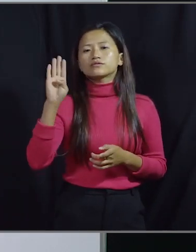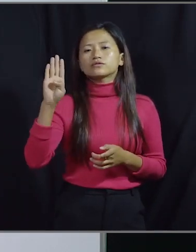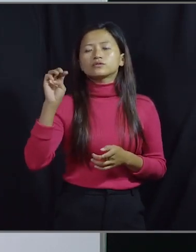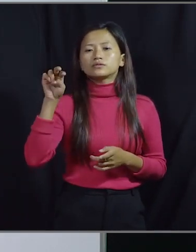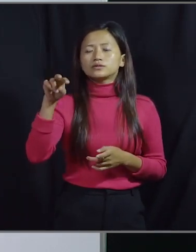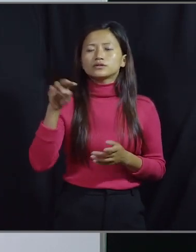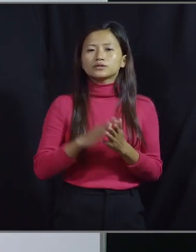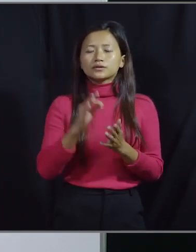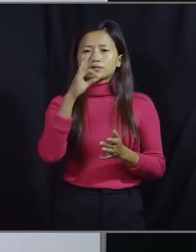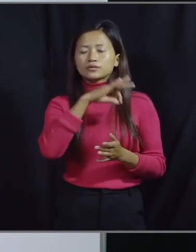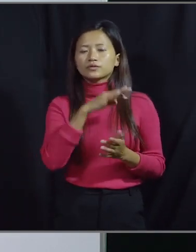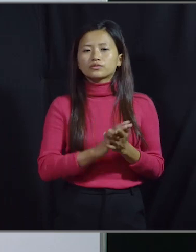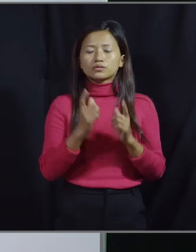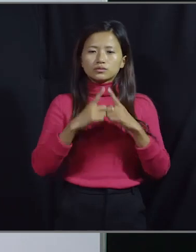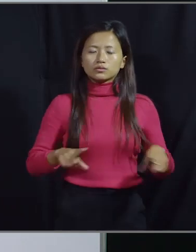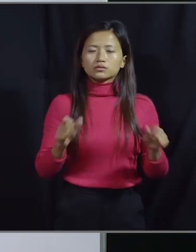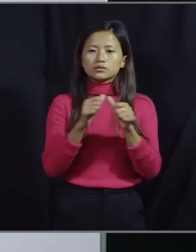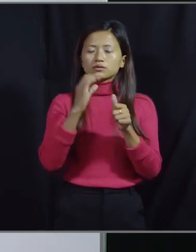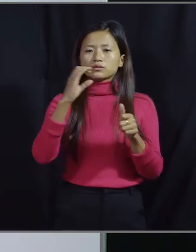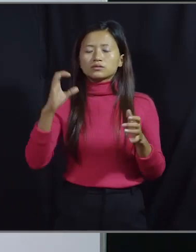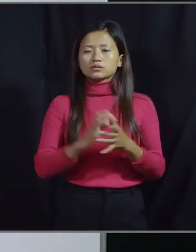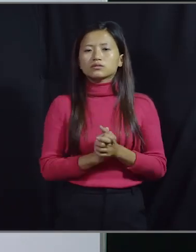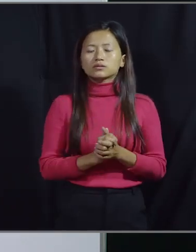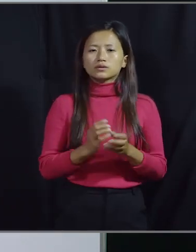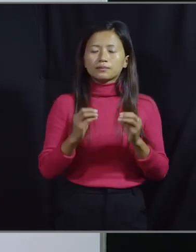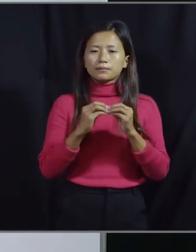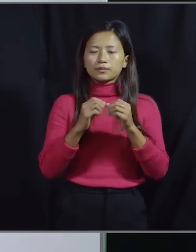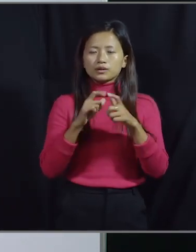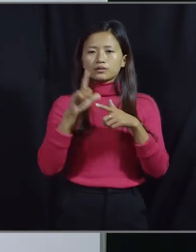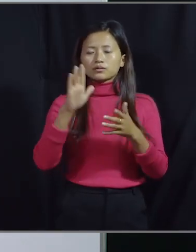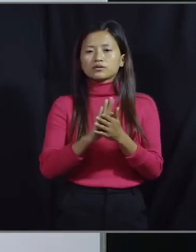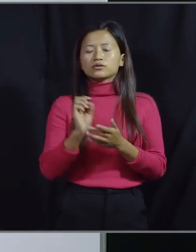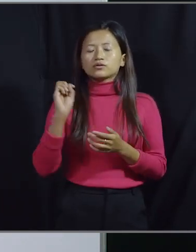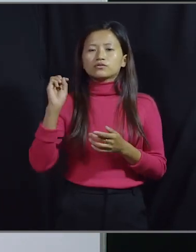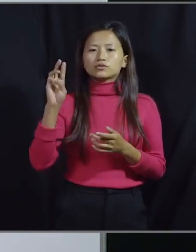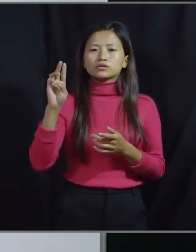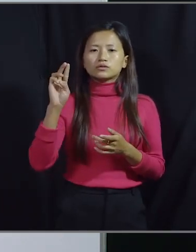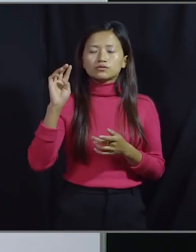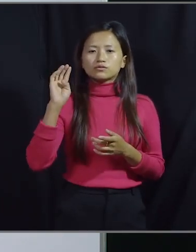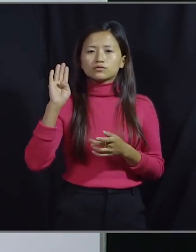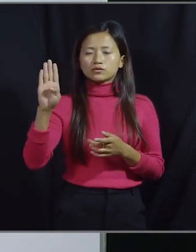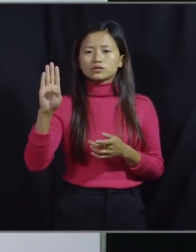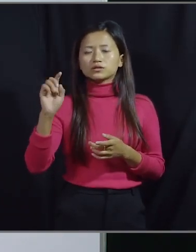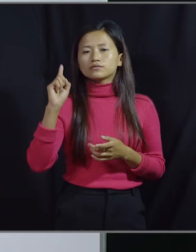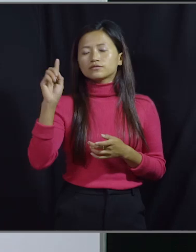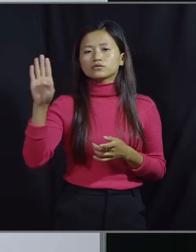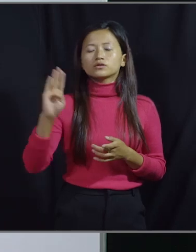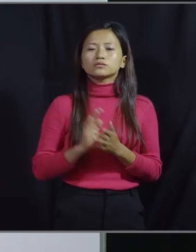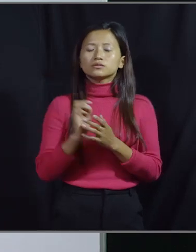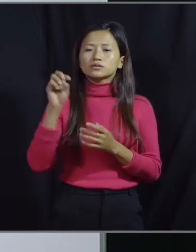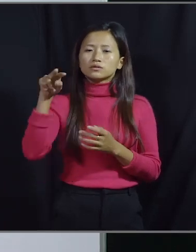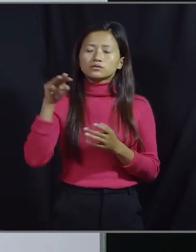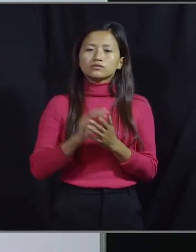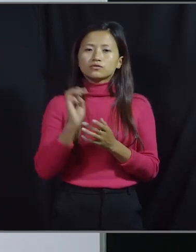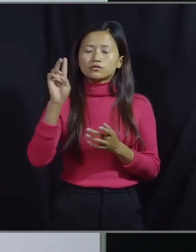profit and loss account and a balance of 14,400 in general reserve. For this purpose, it